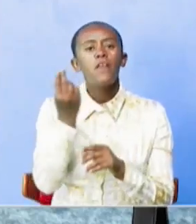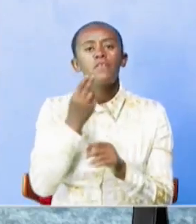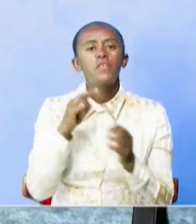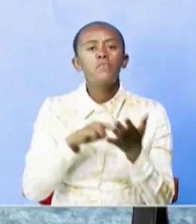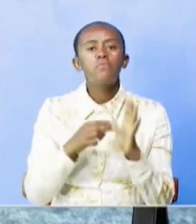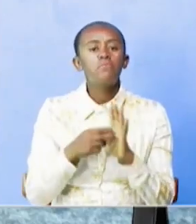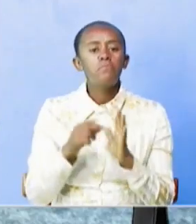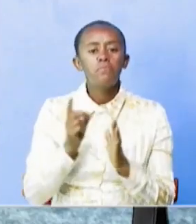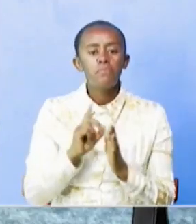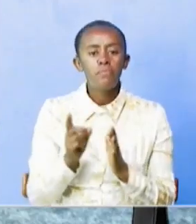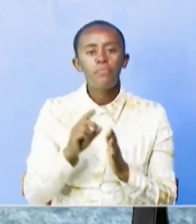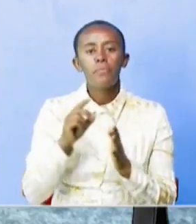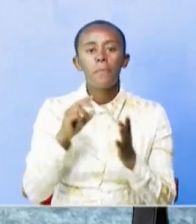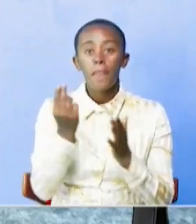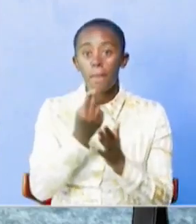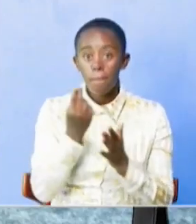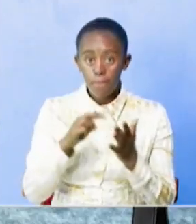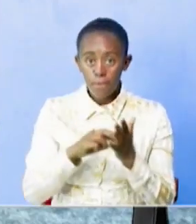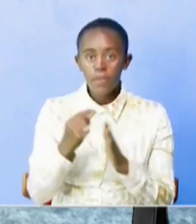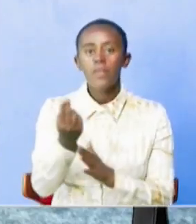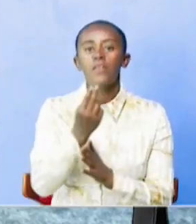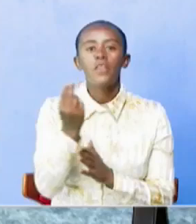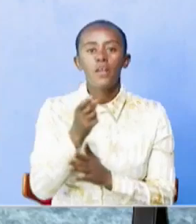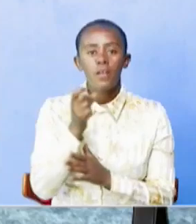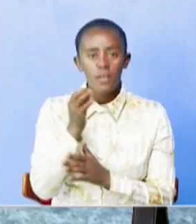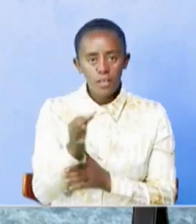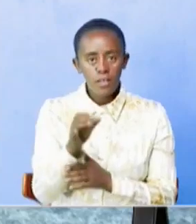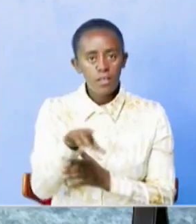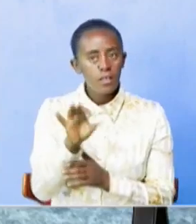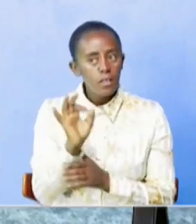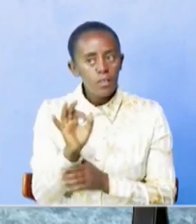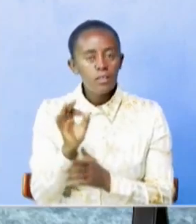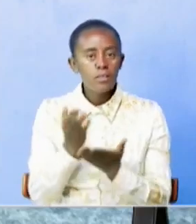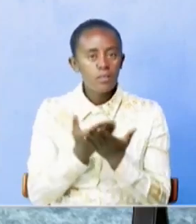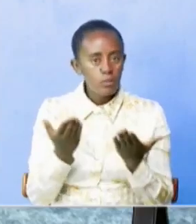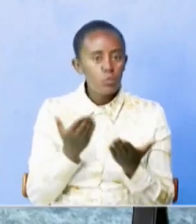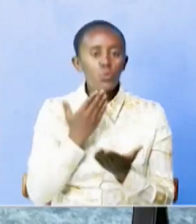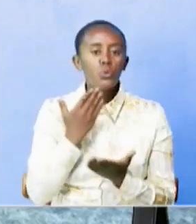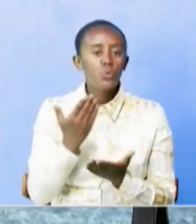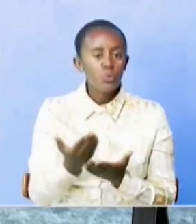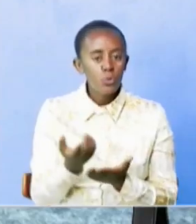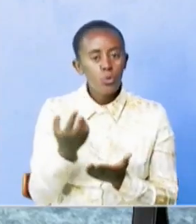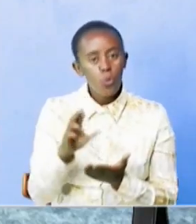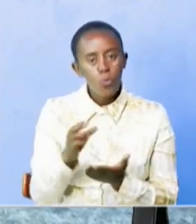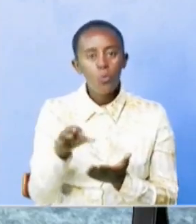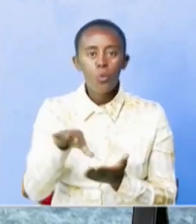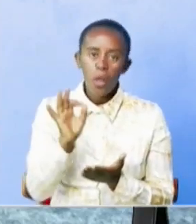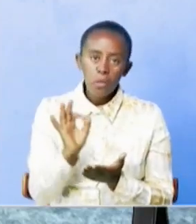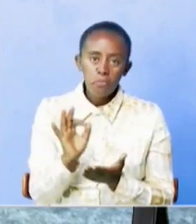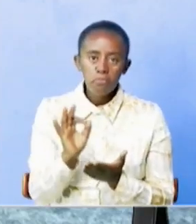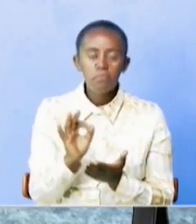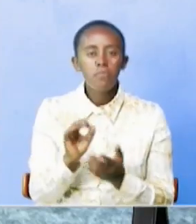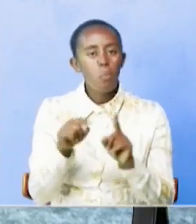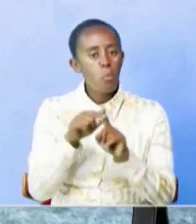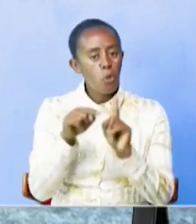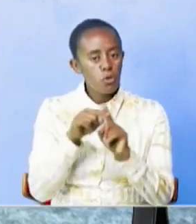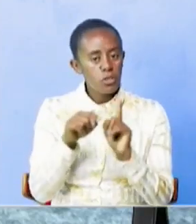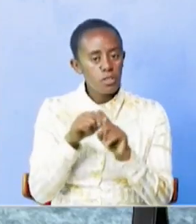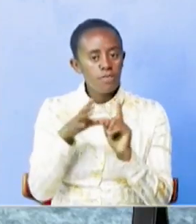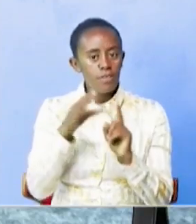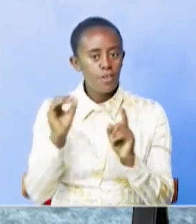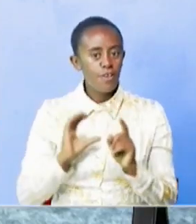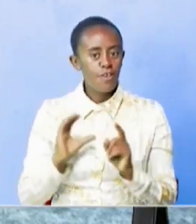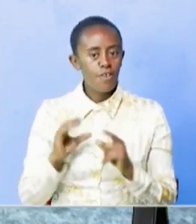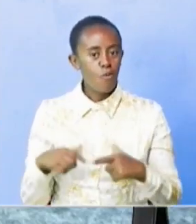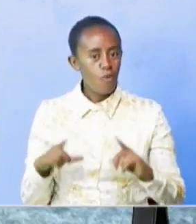mean? Benefit means the advantage of getting something good or getting something positive in our